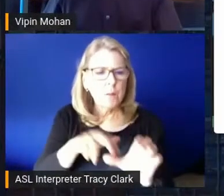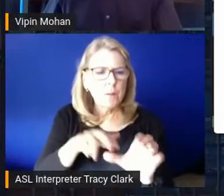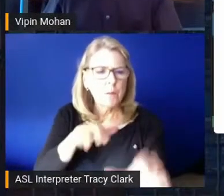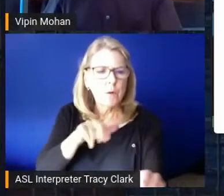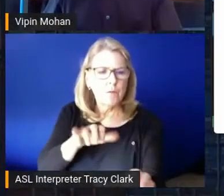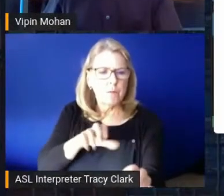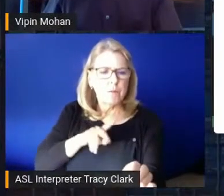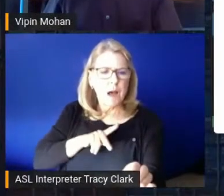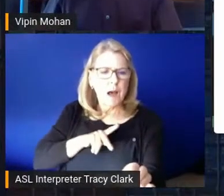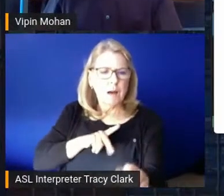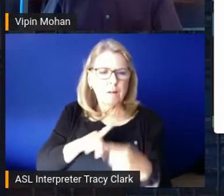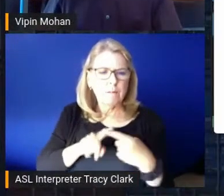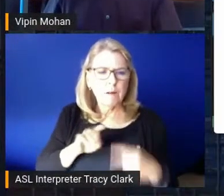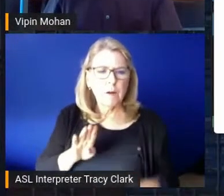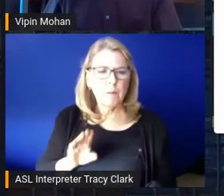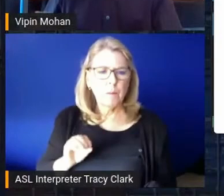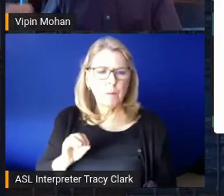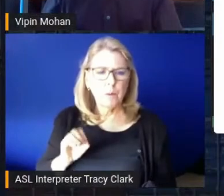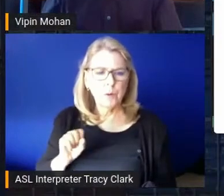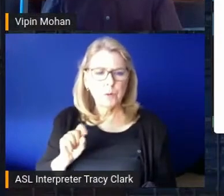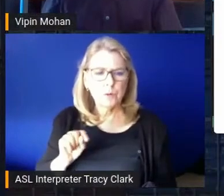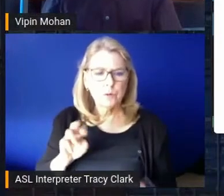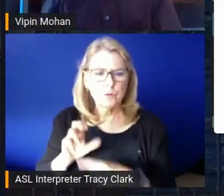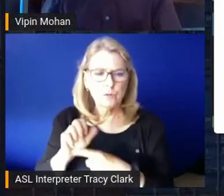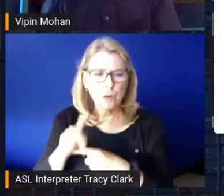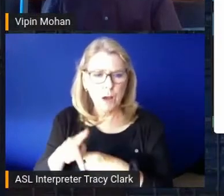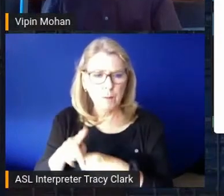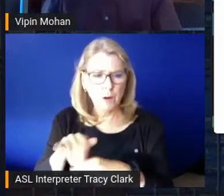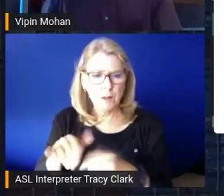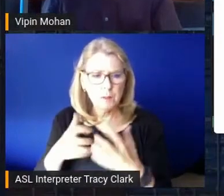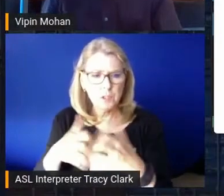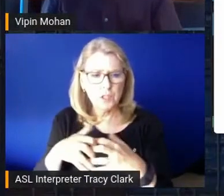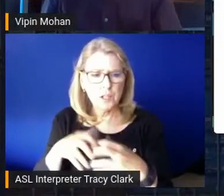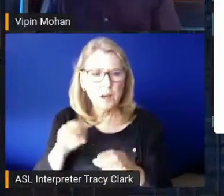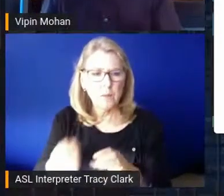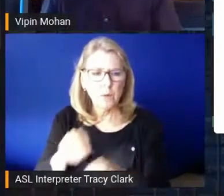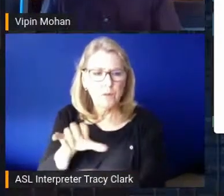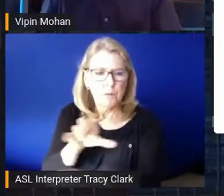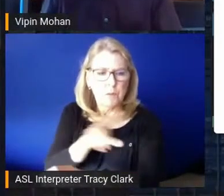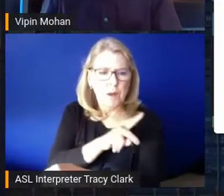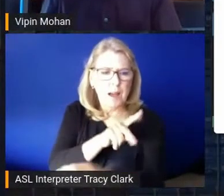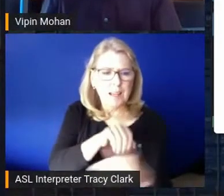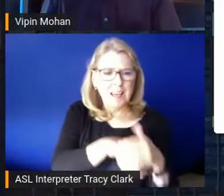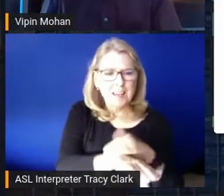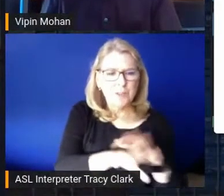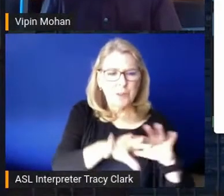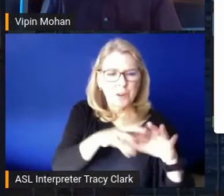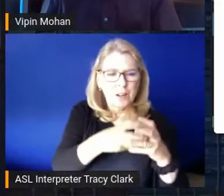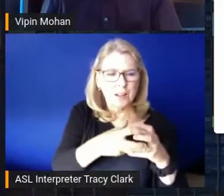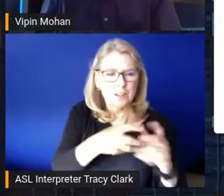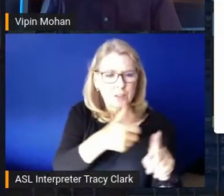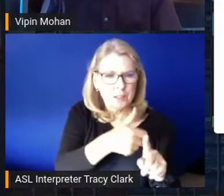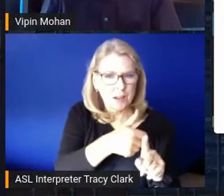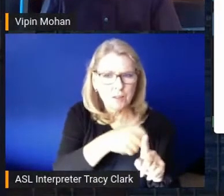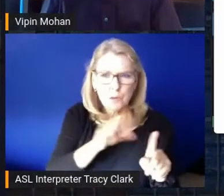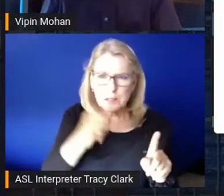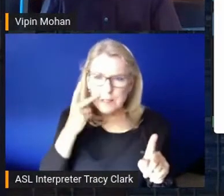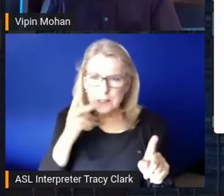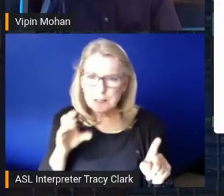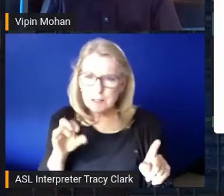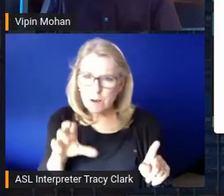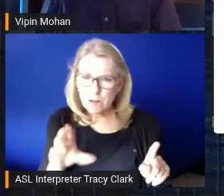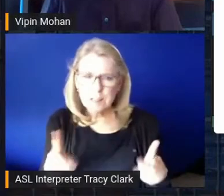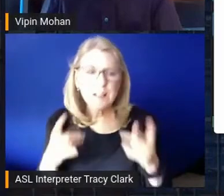on our local machine into the cluster itself. So you see that the CRDs are getting created again with the